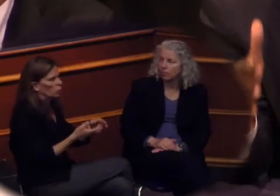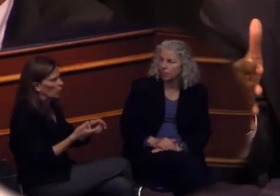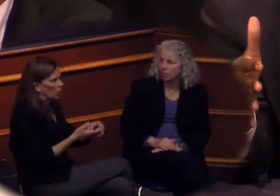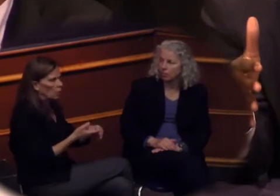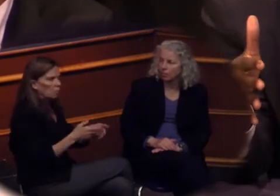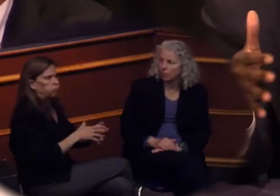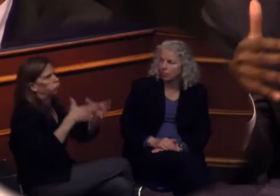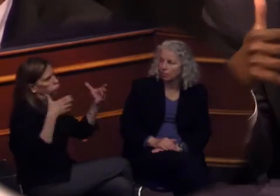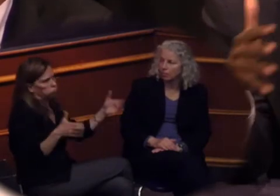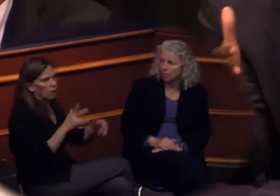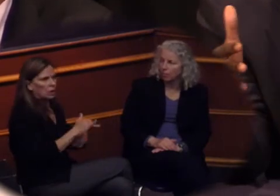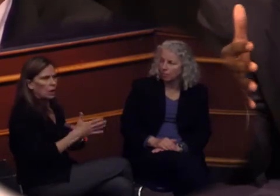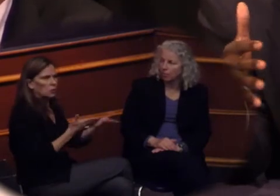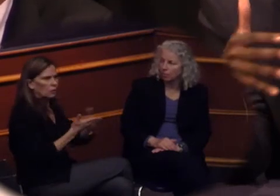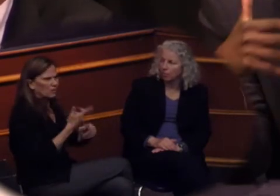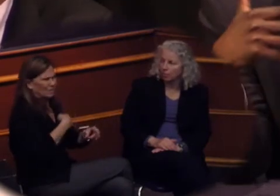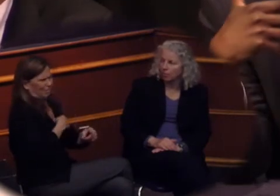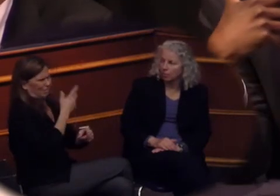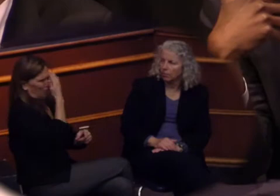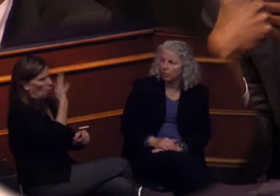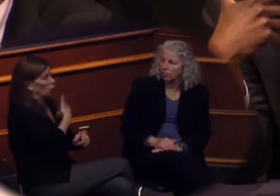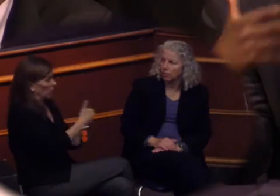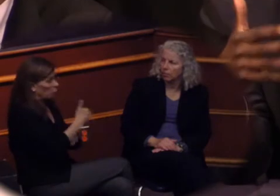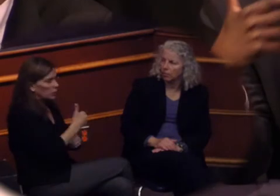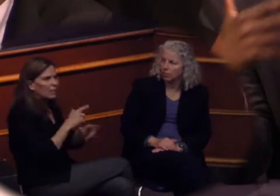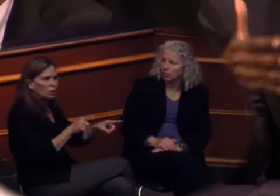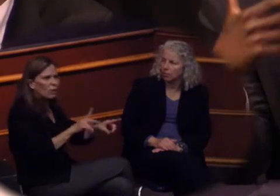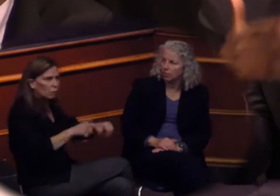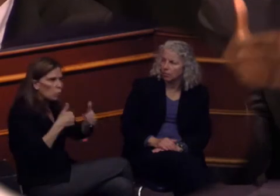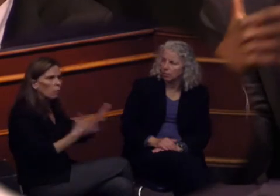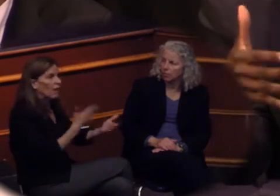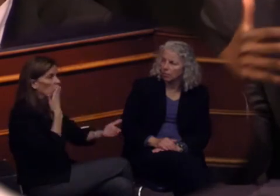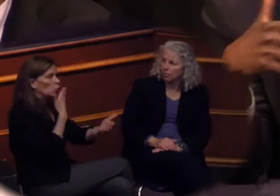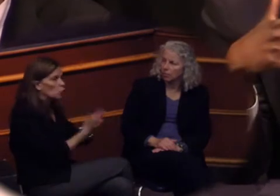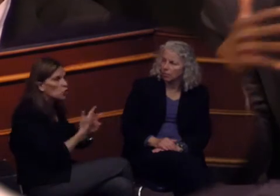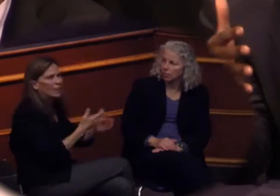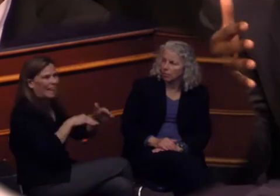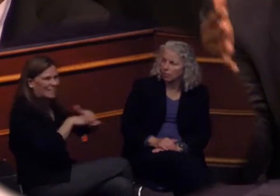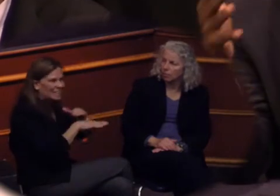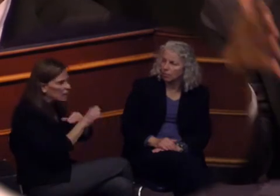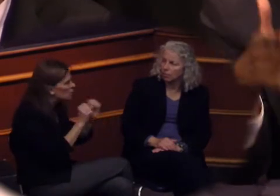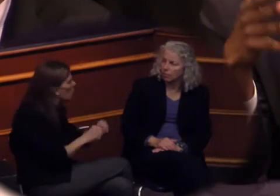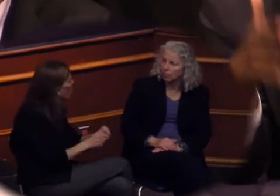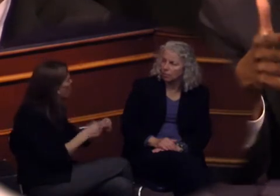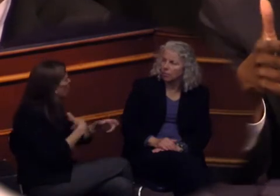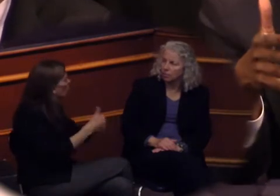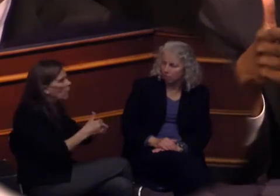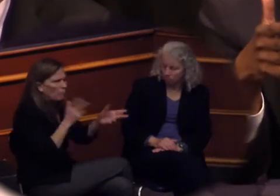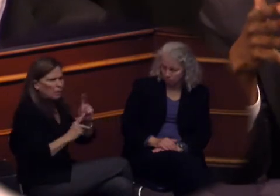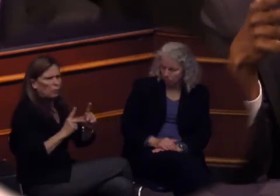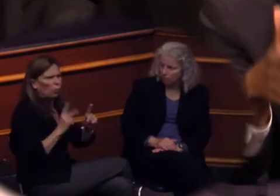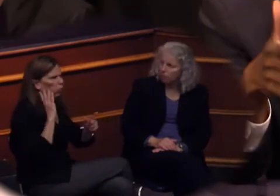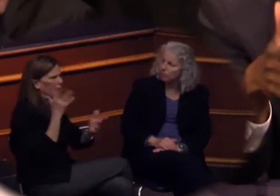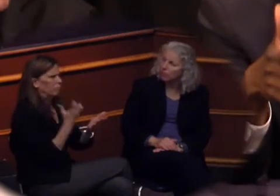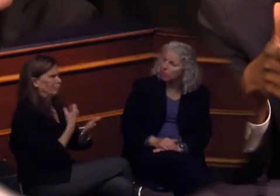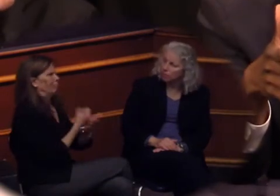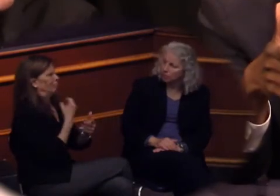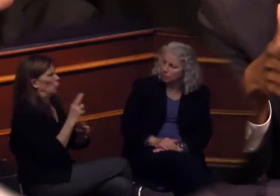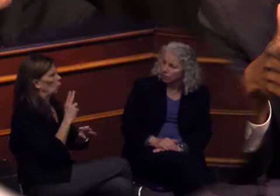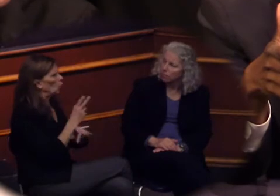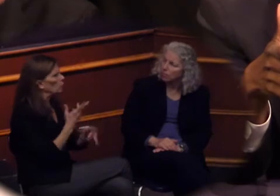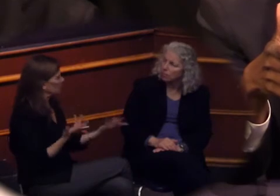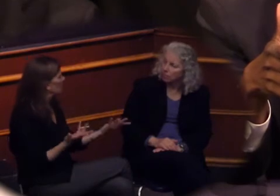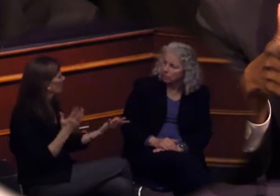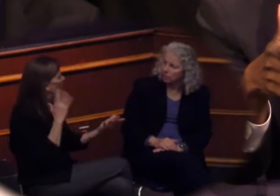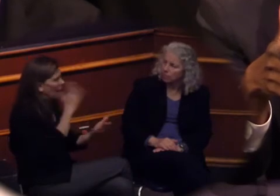We know in transportation, if you provide good, accessible transportation, you increase it, people will use it. If it's not accessible,